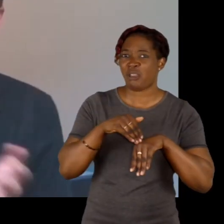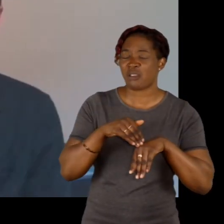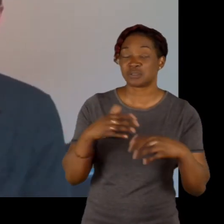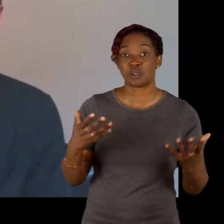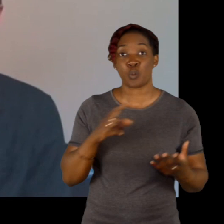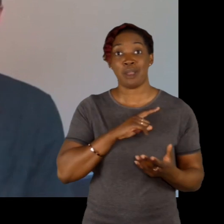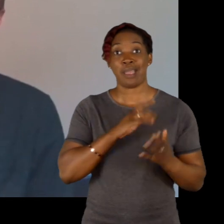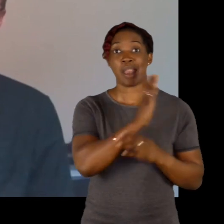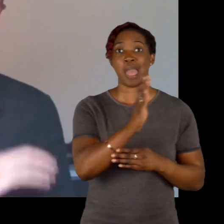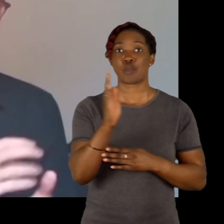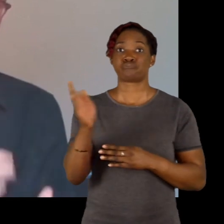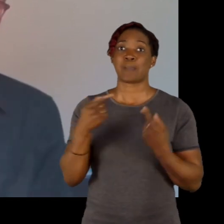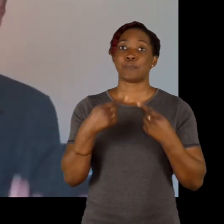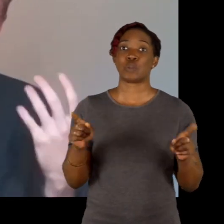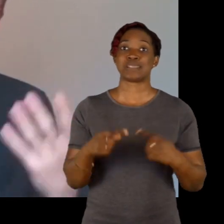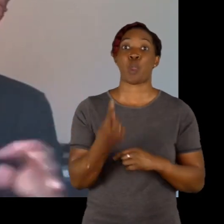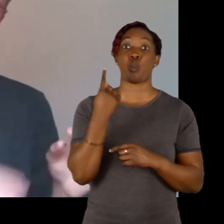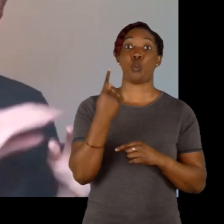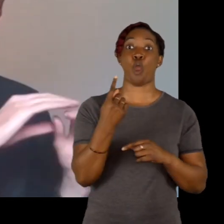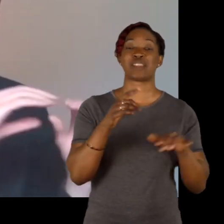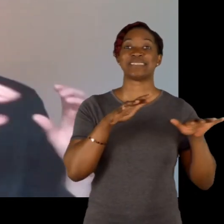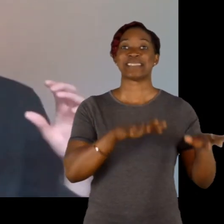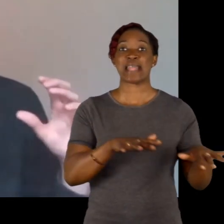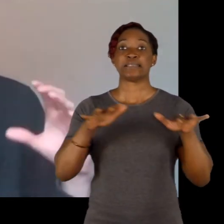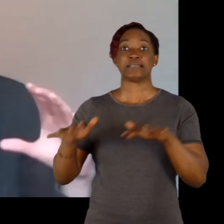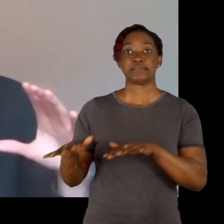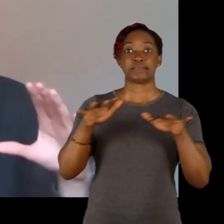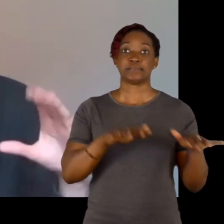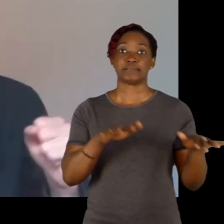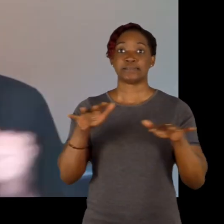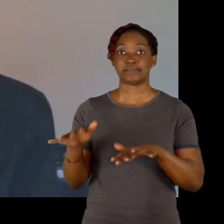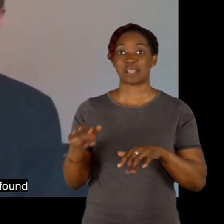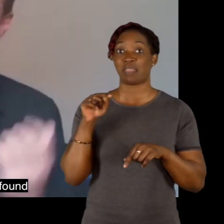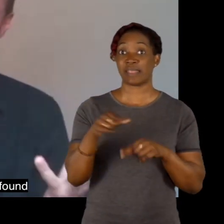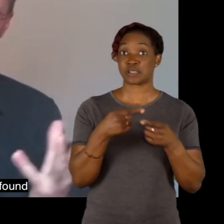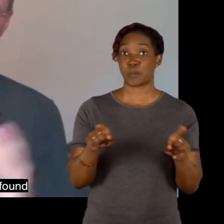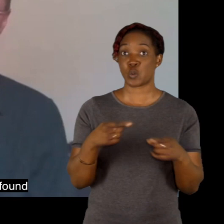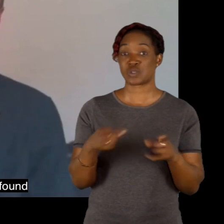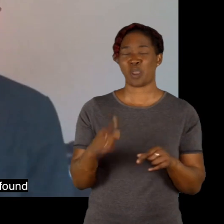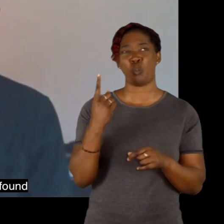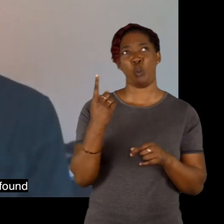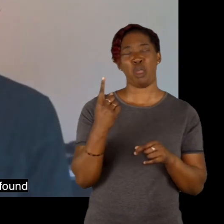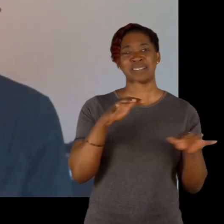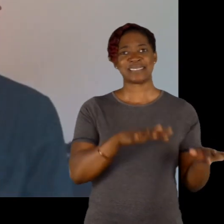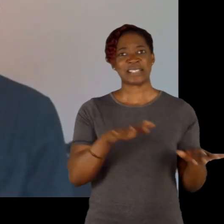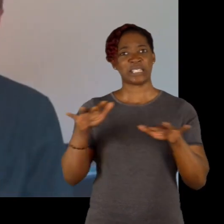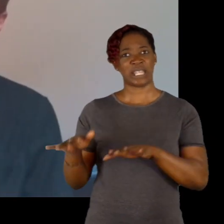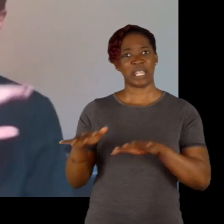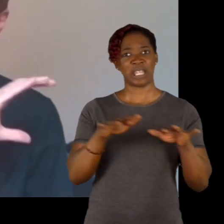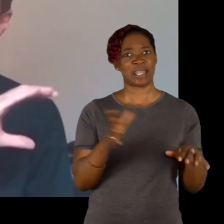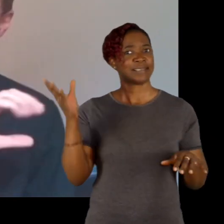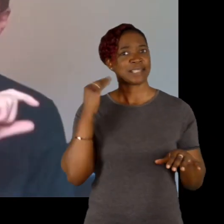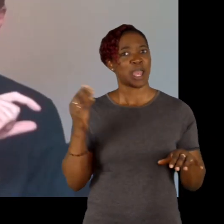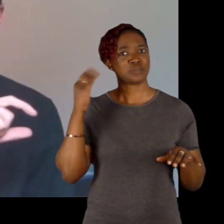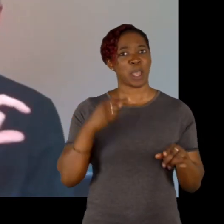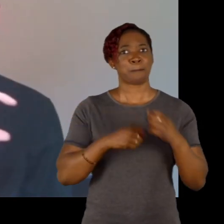it might not have the intended effect because a lot of the time with library music it's sort of one steady mood, and this piece of music that I found is sort